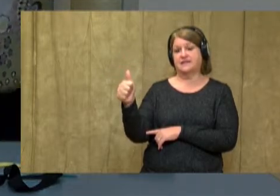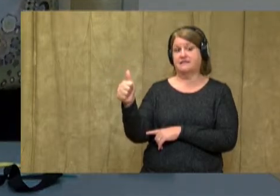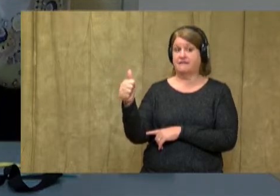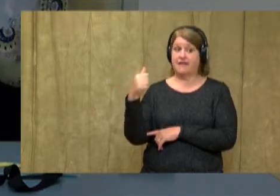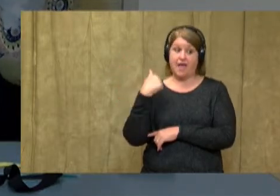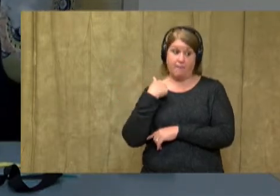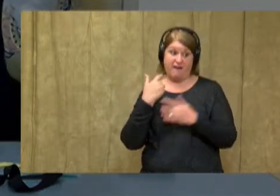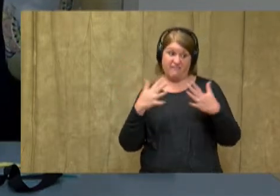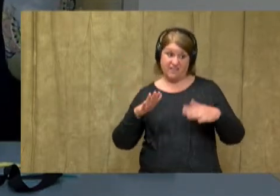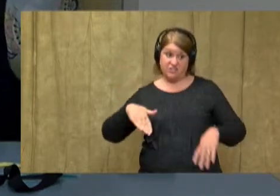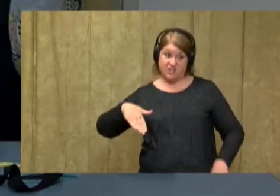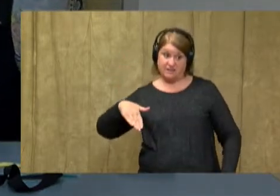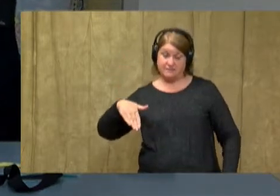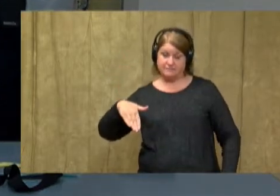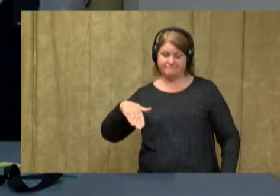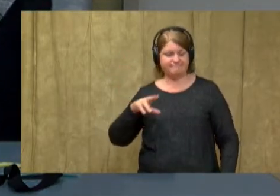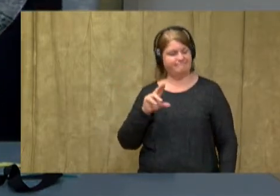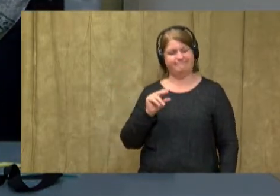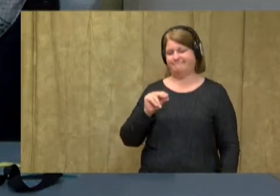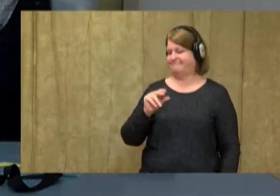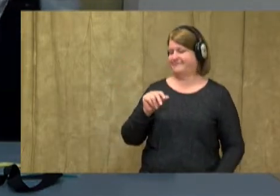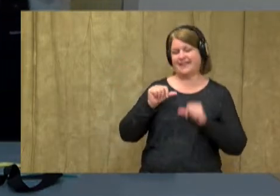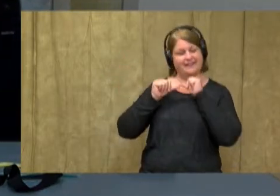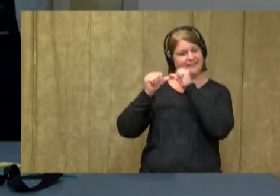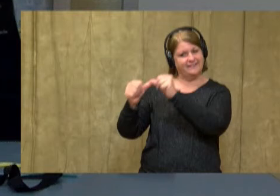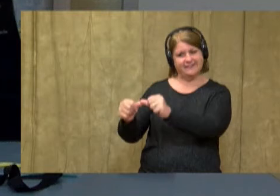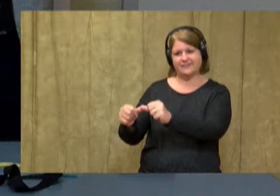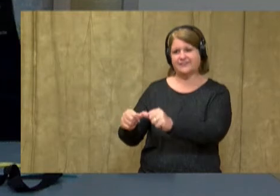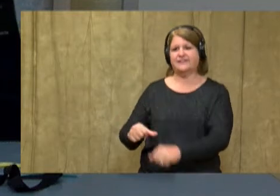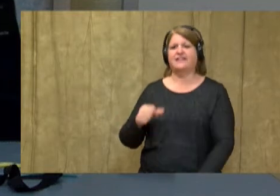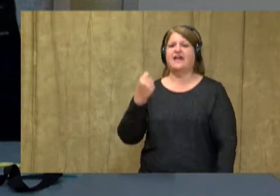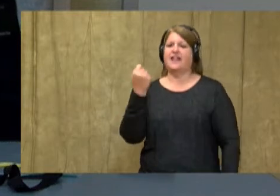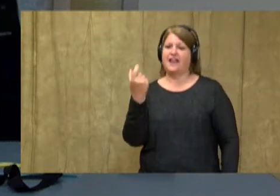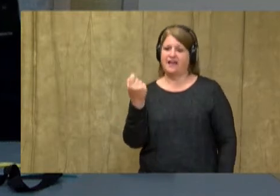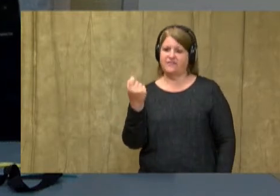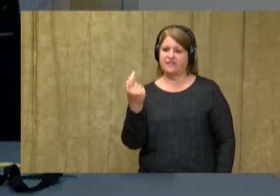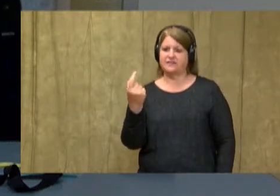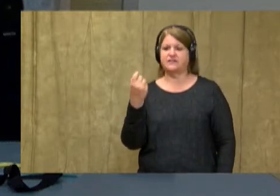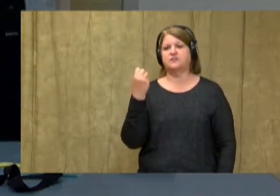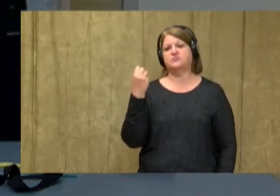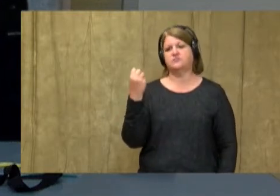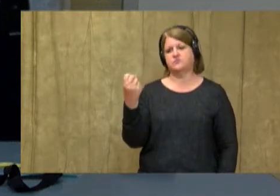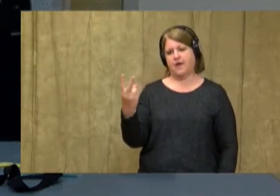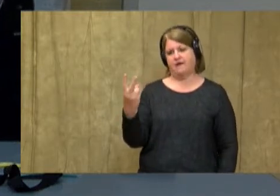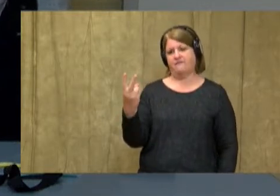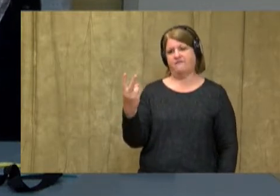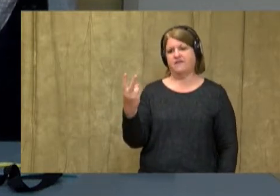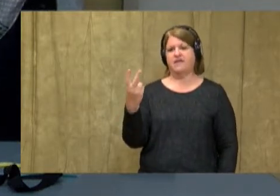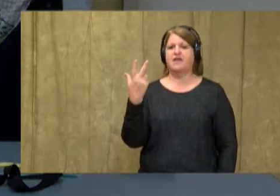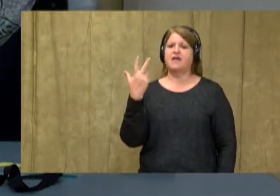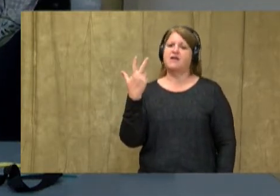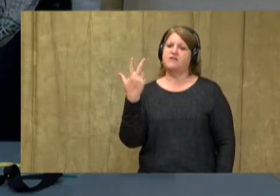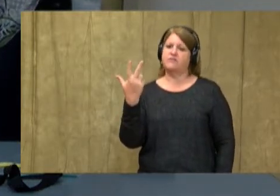I done measuring? Got to keep going. 11,